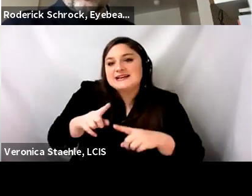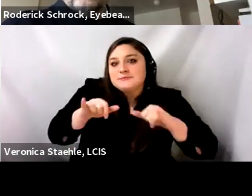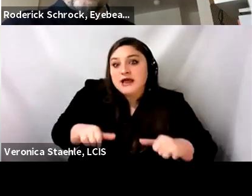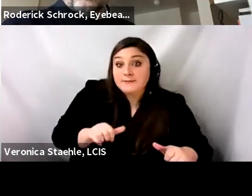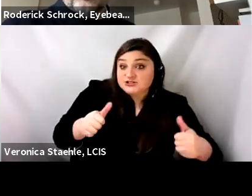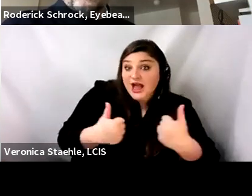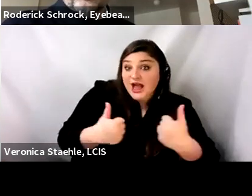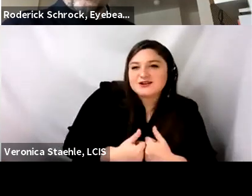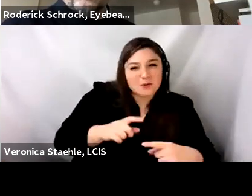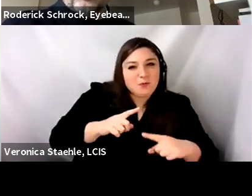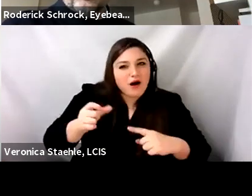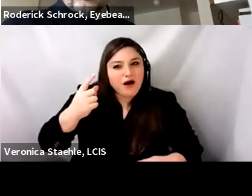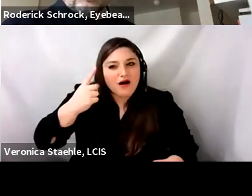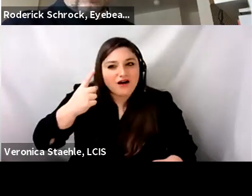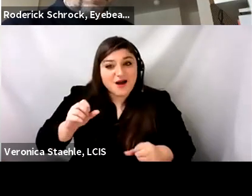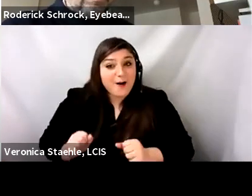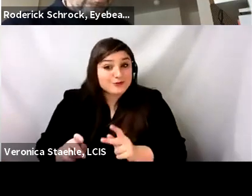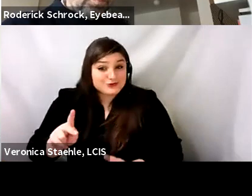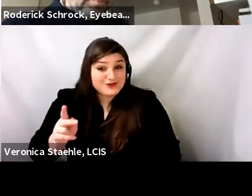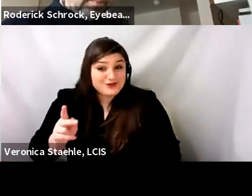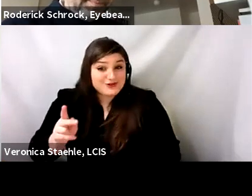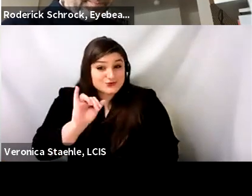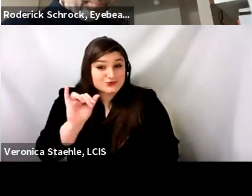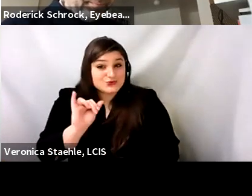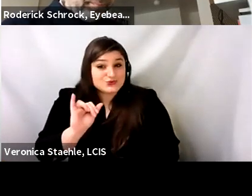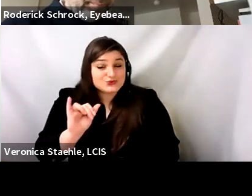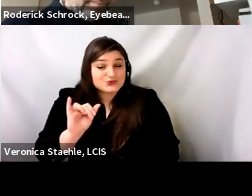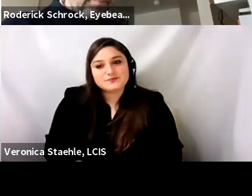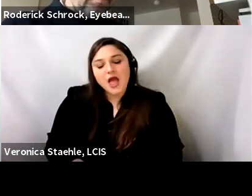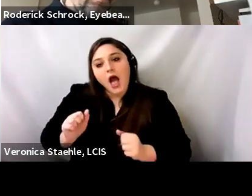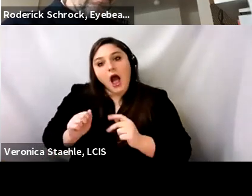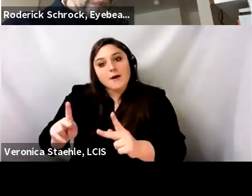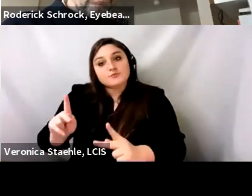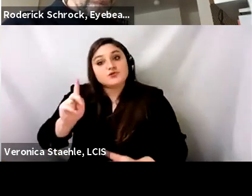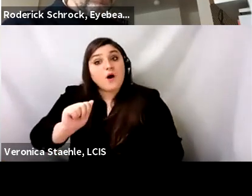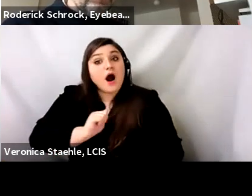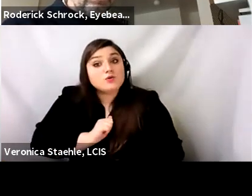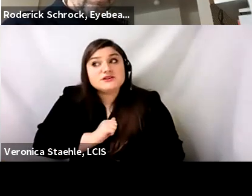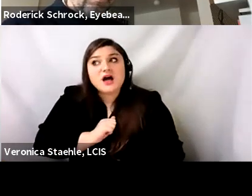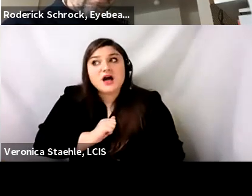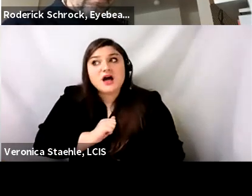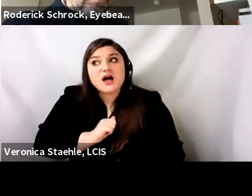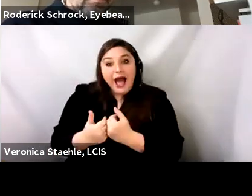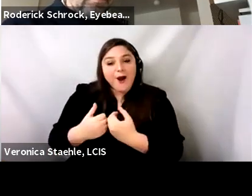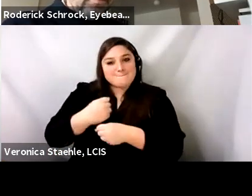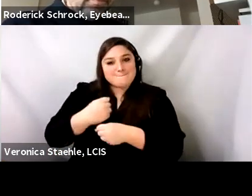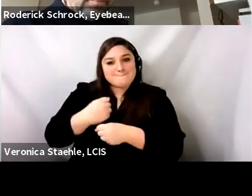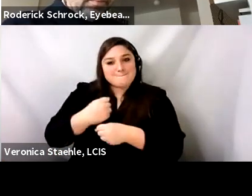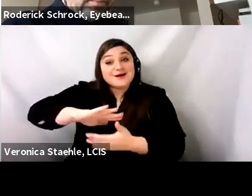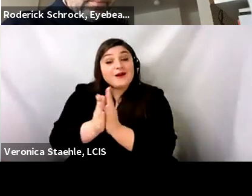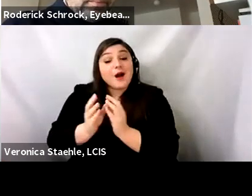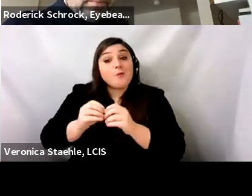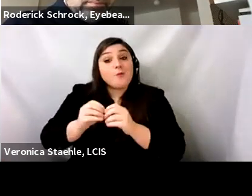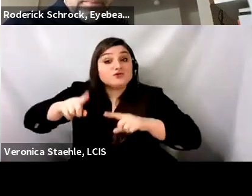an opportunity to really look at ourselves and in terms of our capacity to diversify the ways in which we communicated with